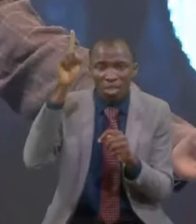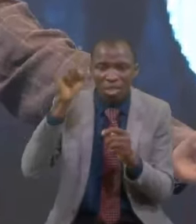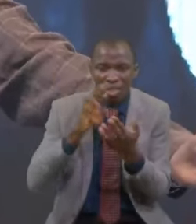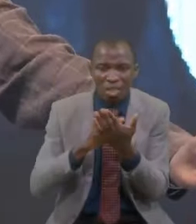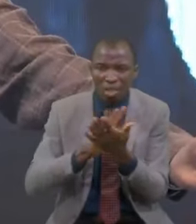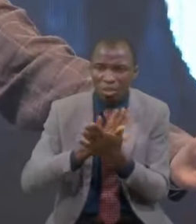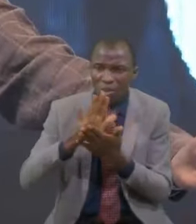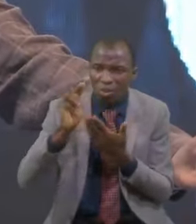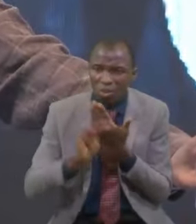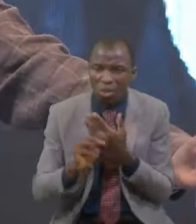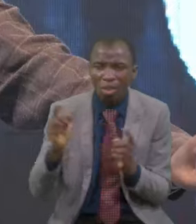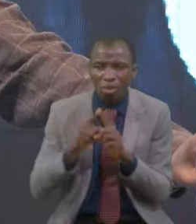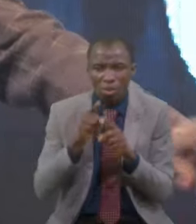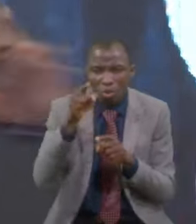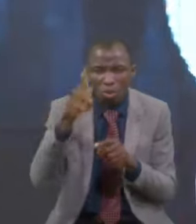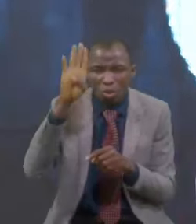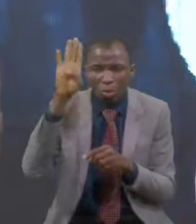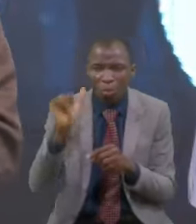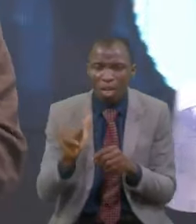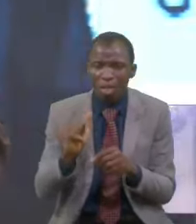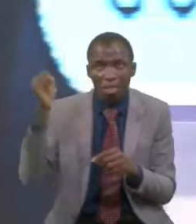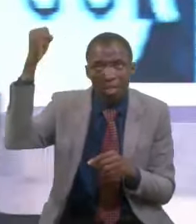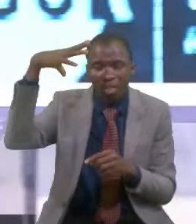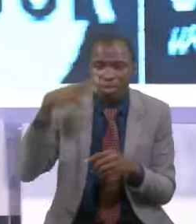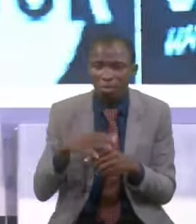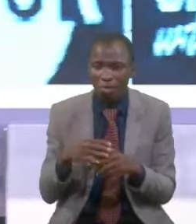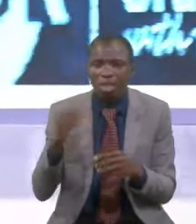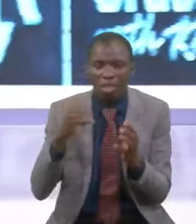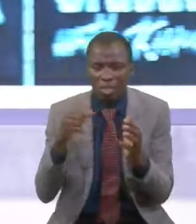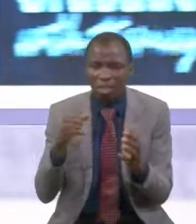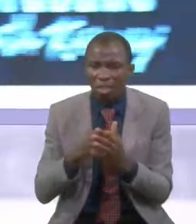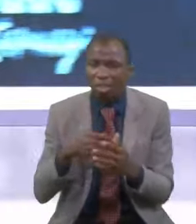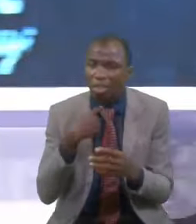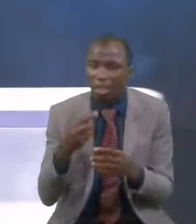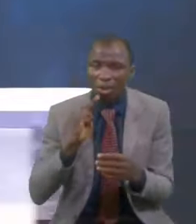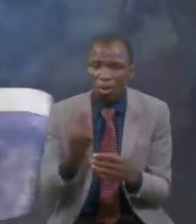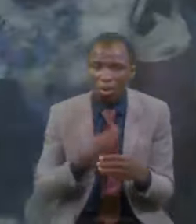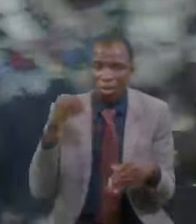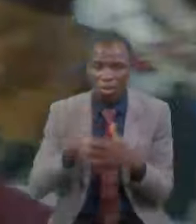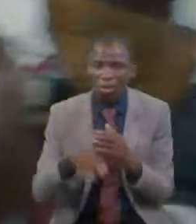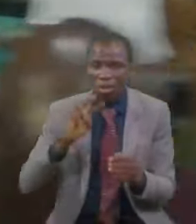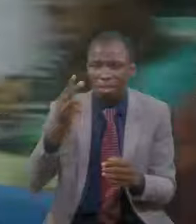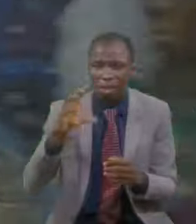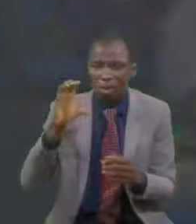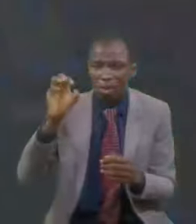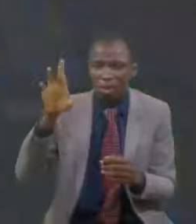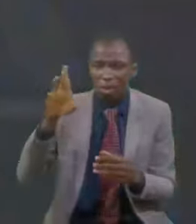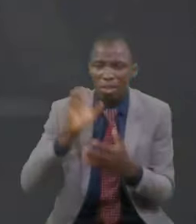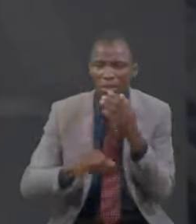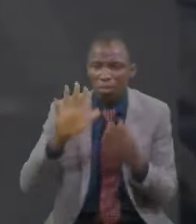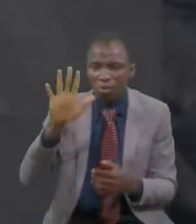you by grace. It tells us in 2 Corinthians chapter 5, reading from